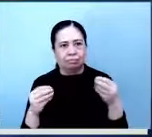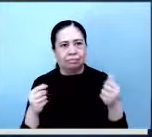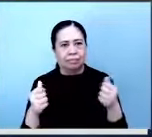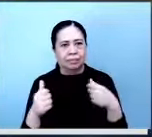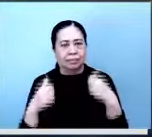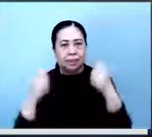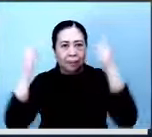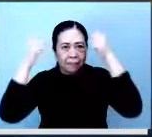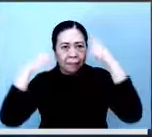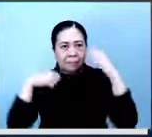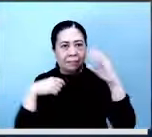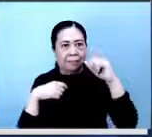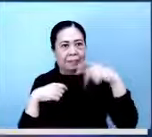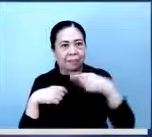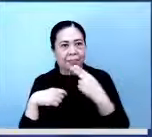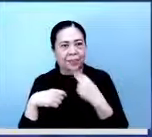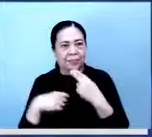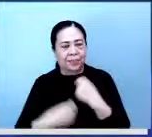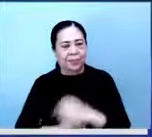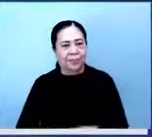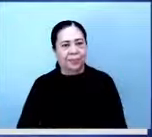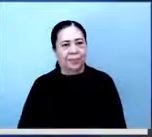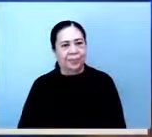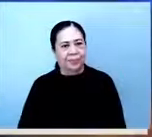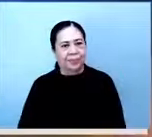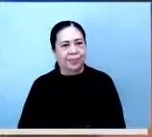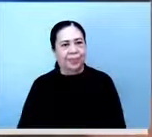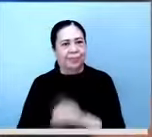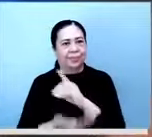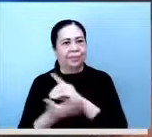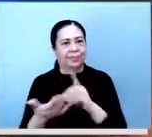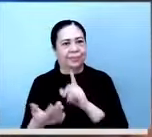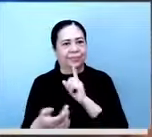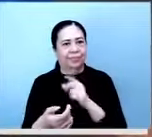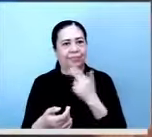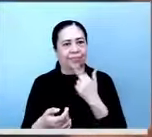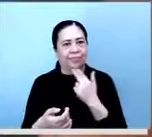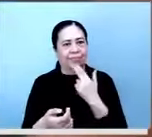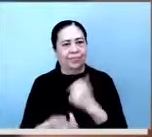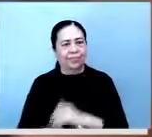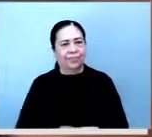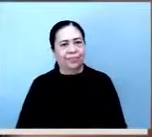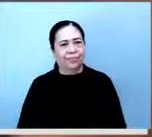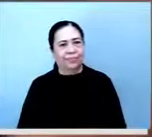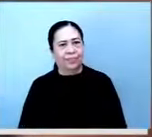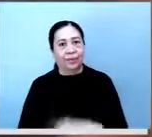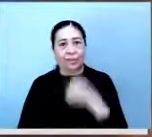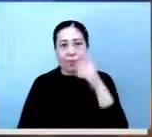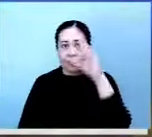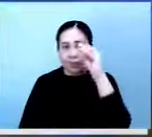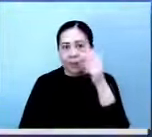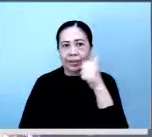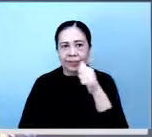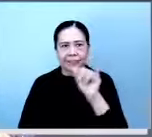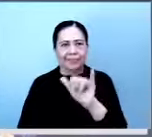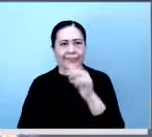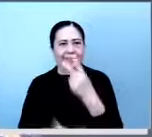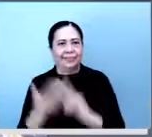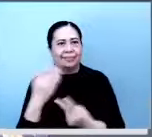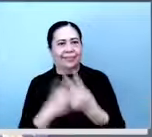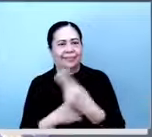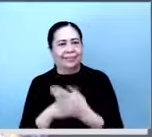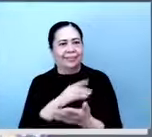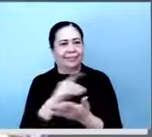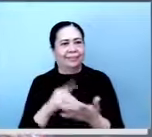swim cap pa oh, cute. Tapos yes. the designs are really cute as well. These yes. are for boys and girls. Boys and girls. Actually, I designed